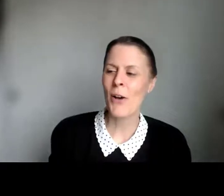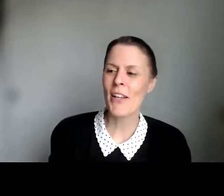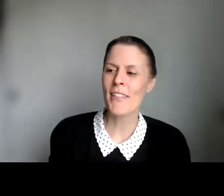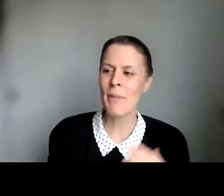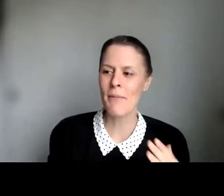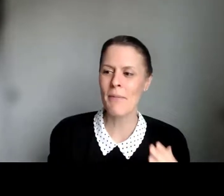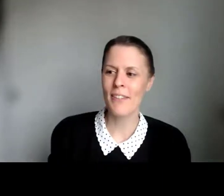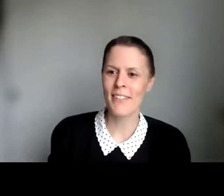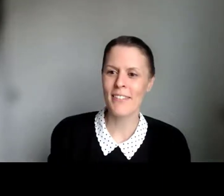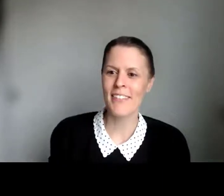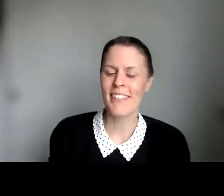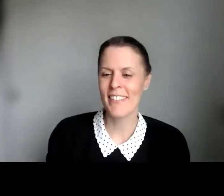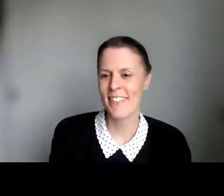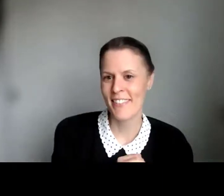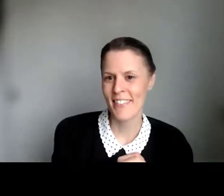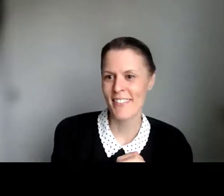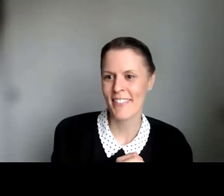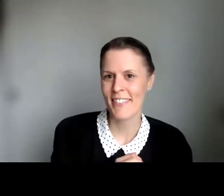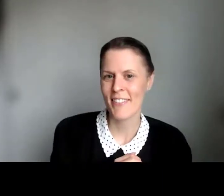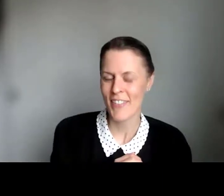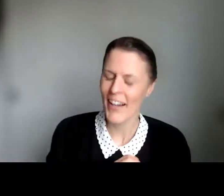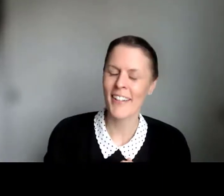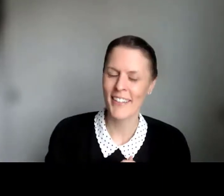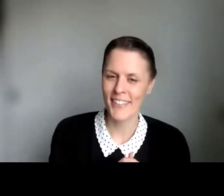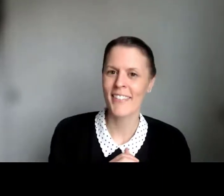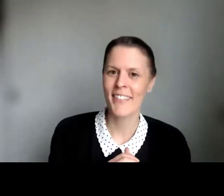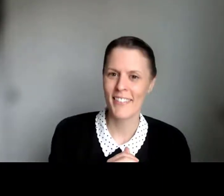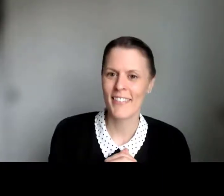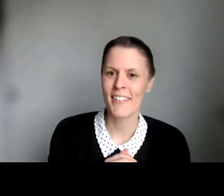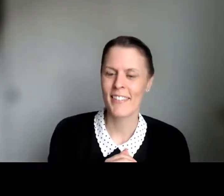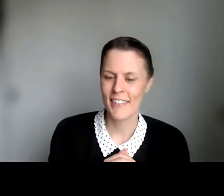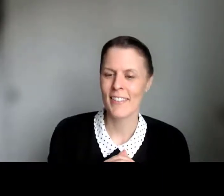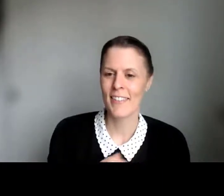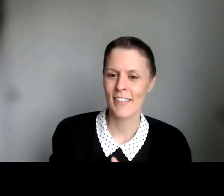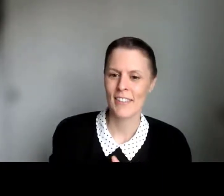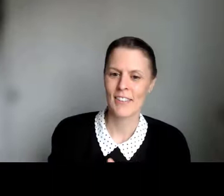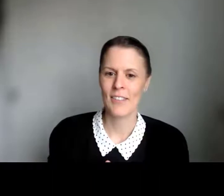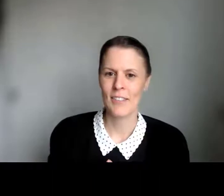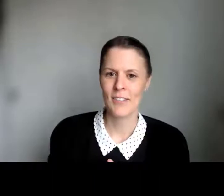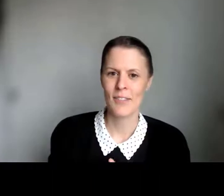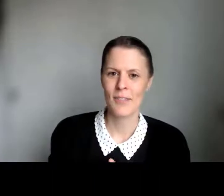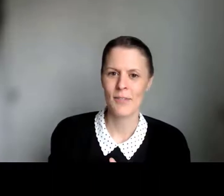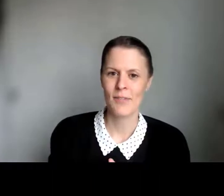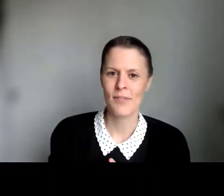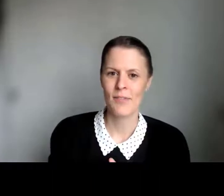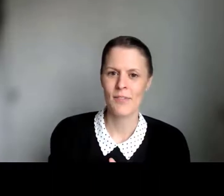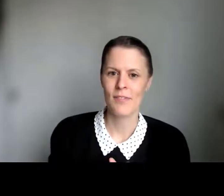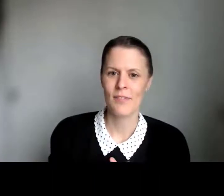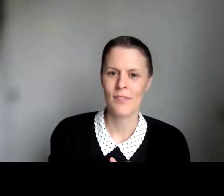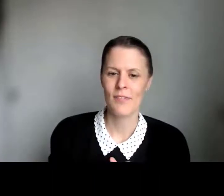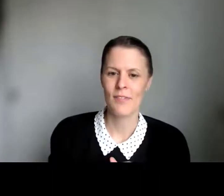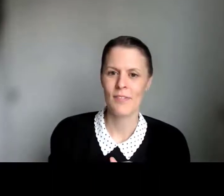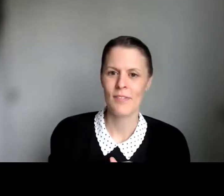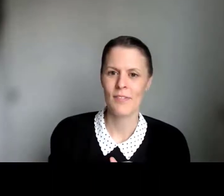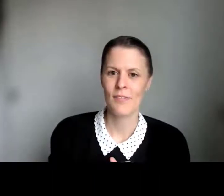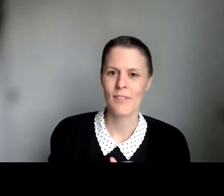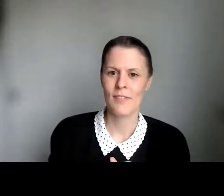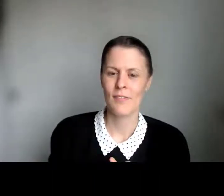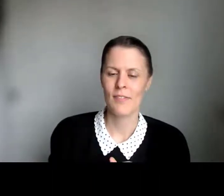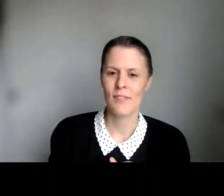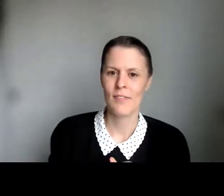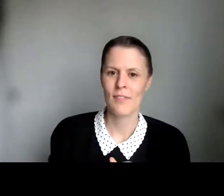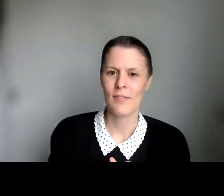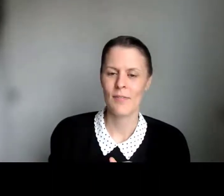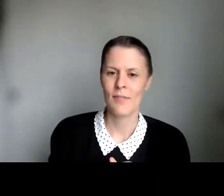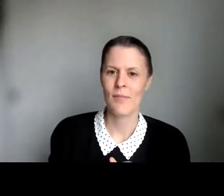Okay, so we'll post the whole thing on our website, so and the recording will be there. So anybody who didn't get